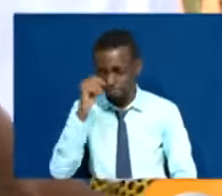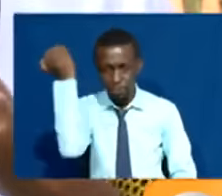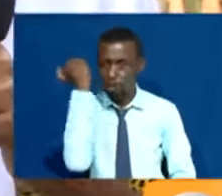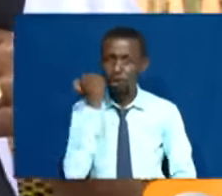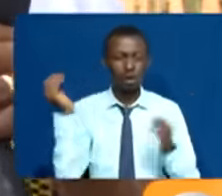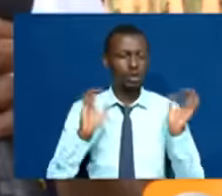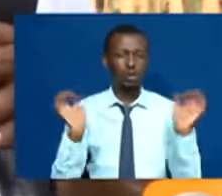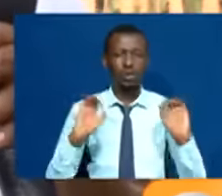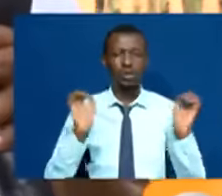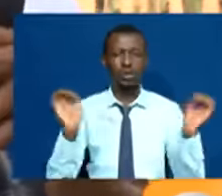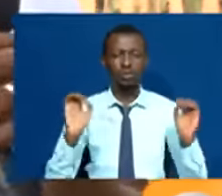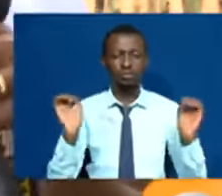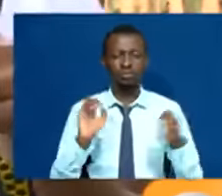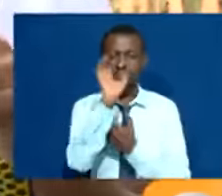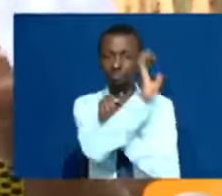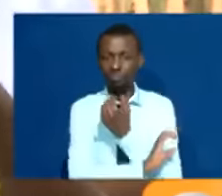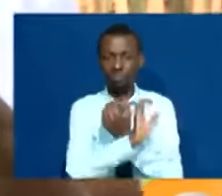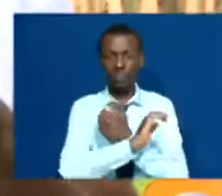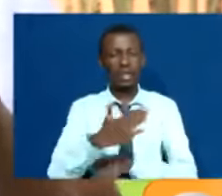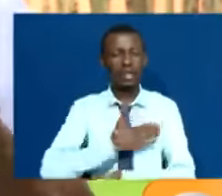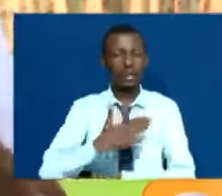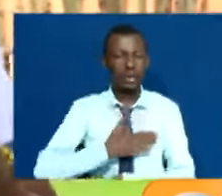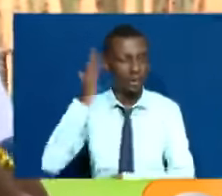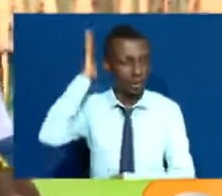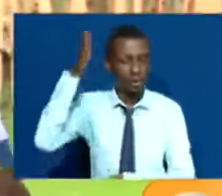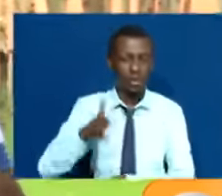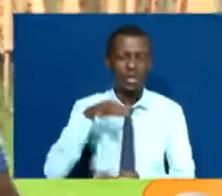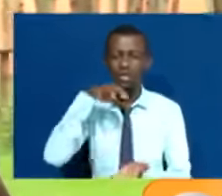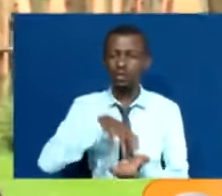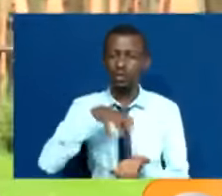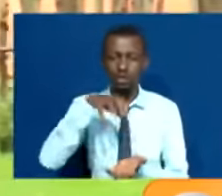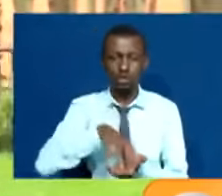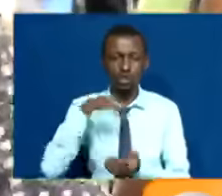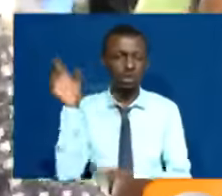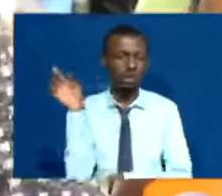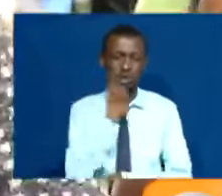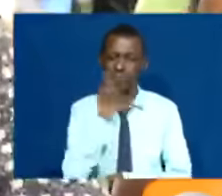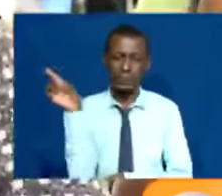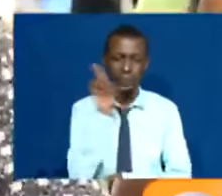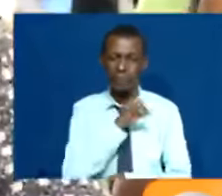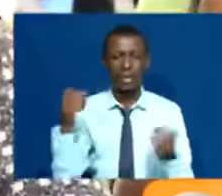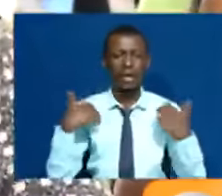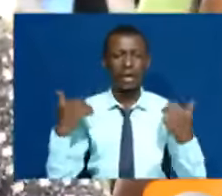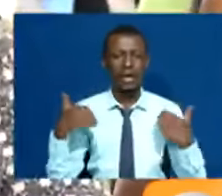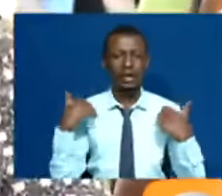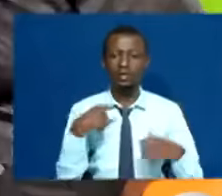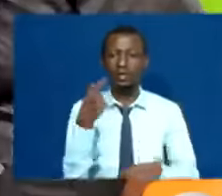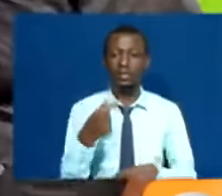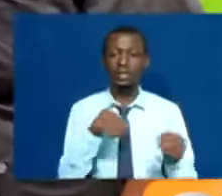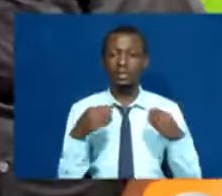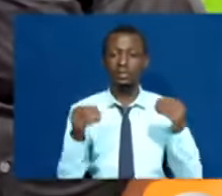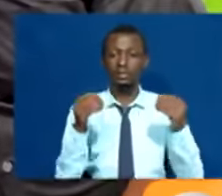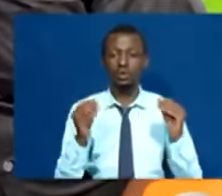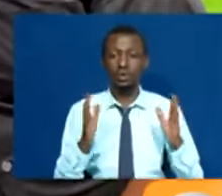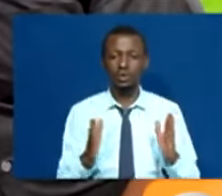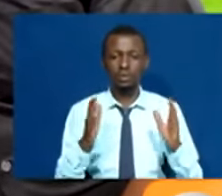mahakama utakuwa unaweka nchi yetu katika hali ya hatari. Omtata says he will forward the matter to IPOA